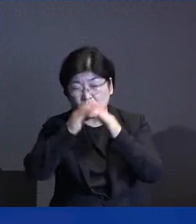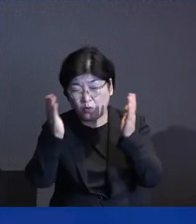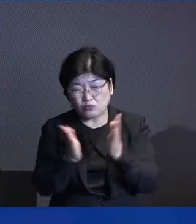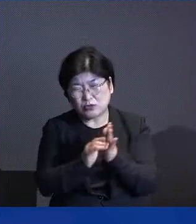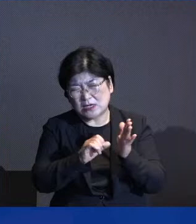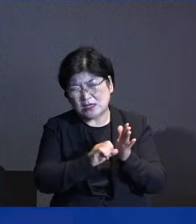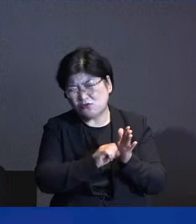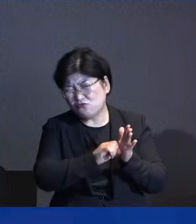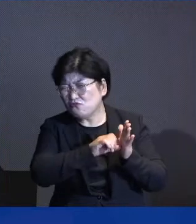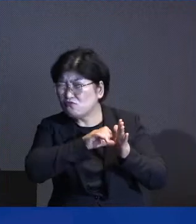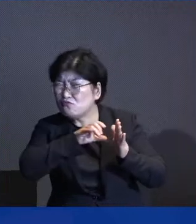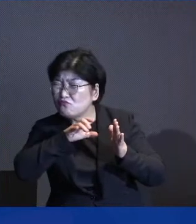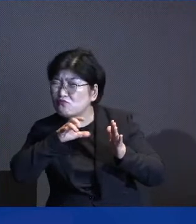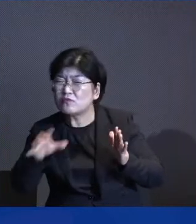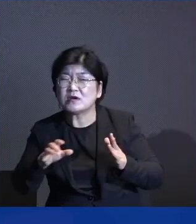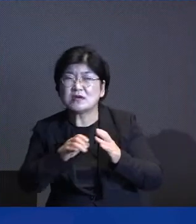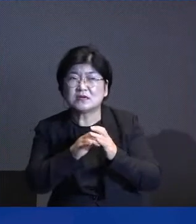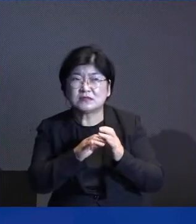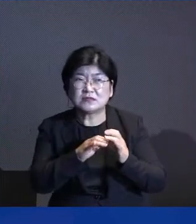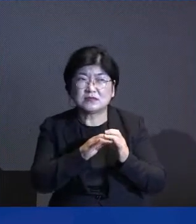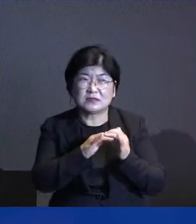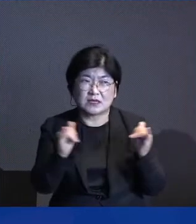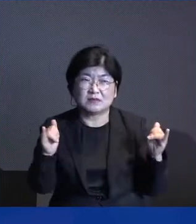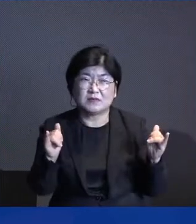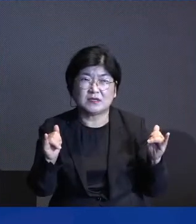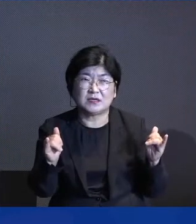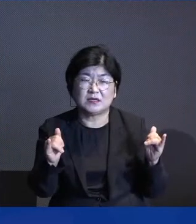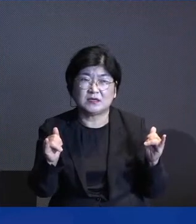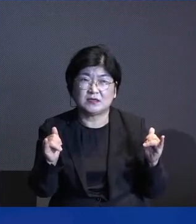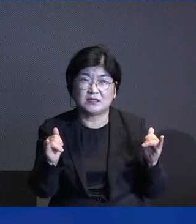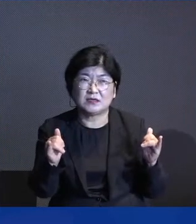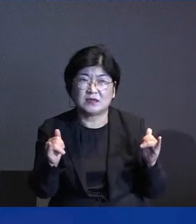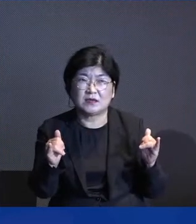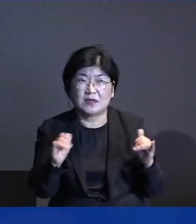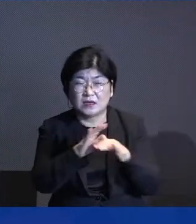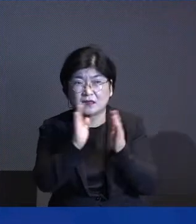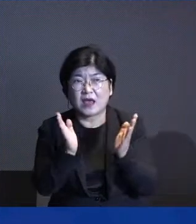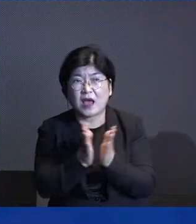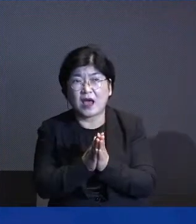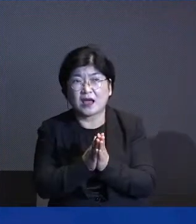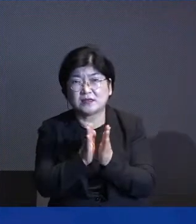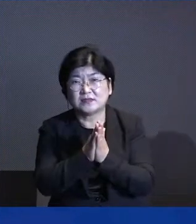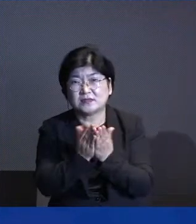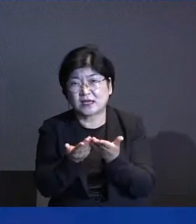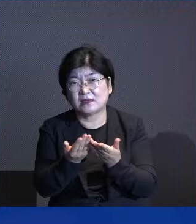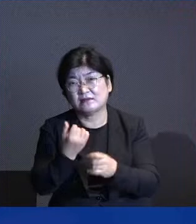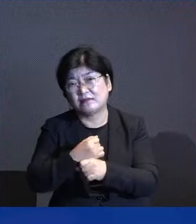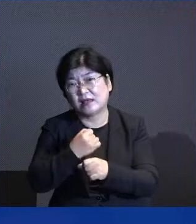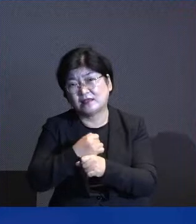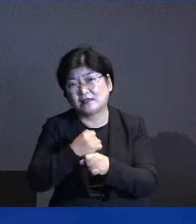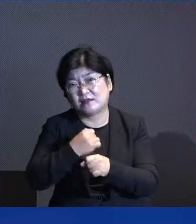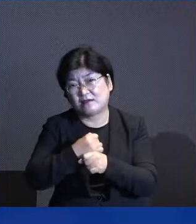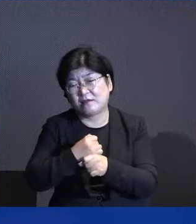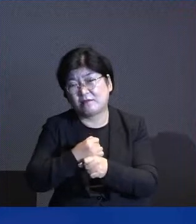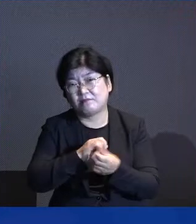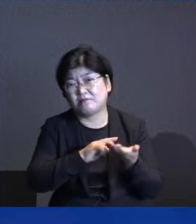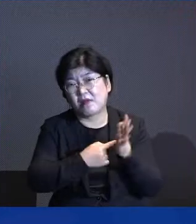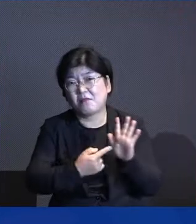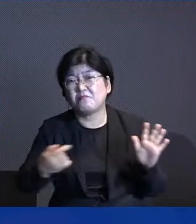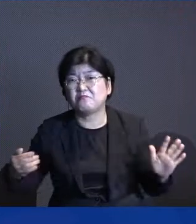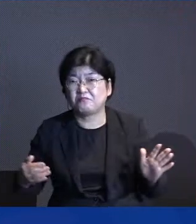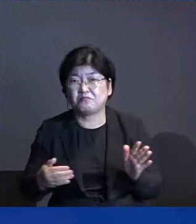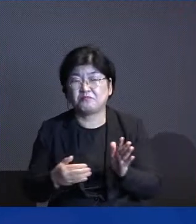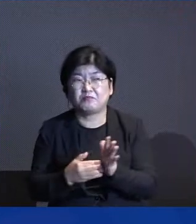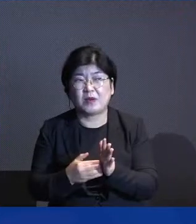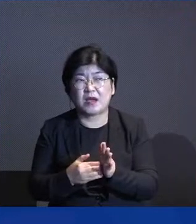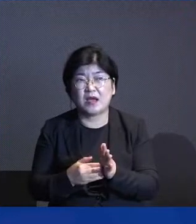there. In this document, we specifically mentioned about the factors which lead to health inequality. And